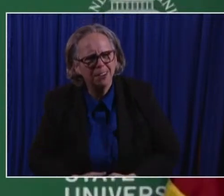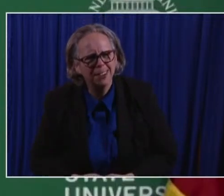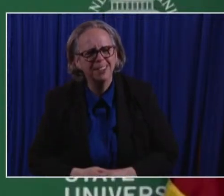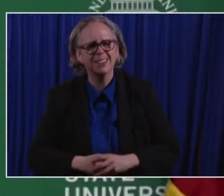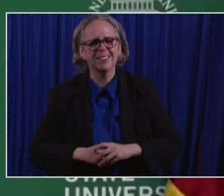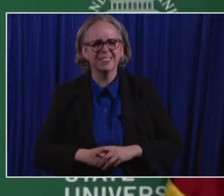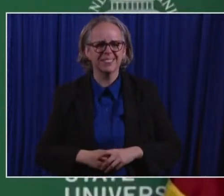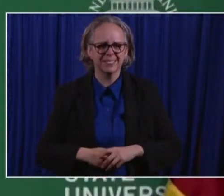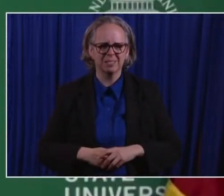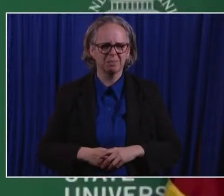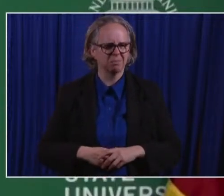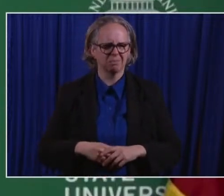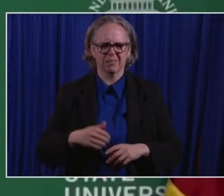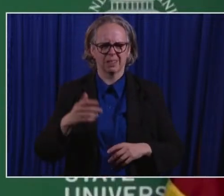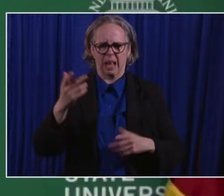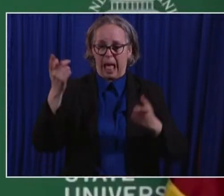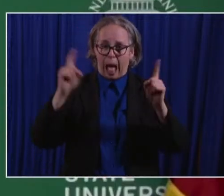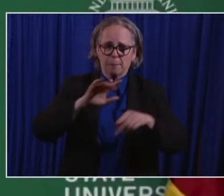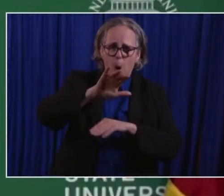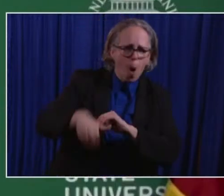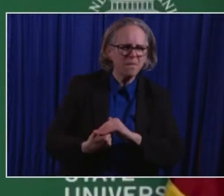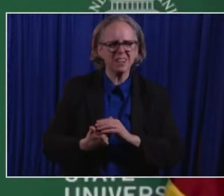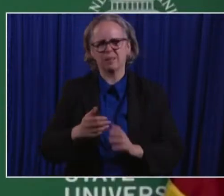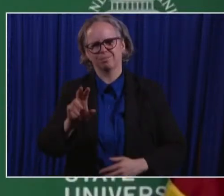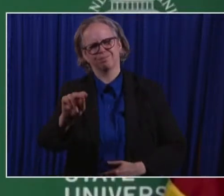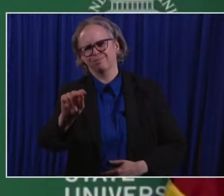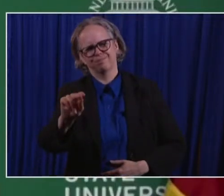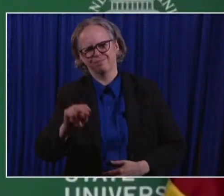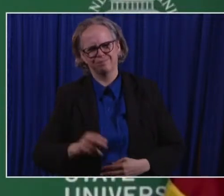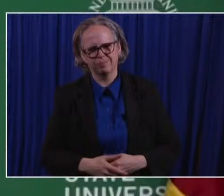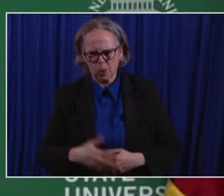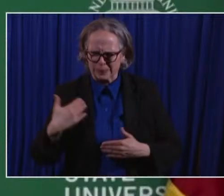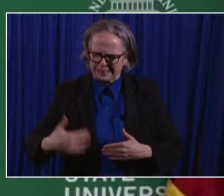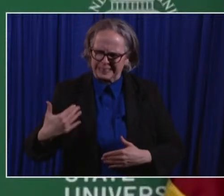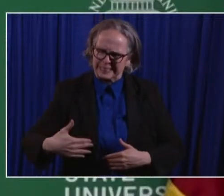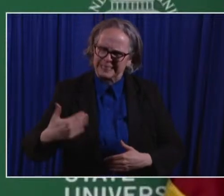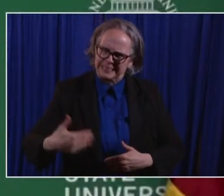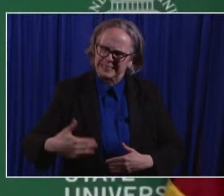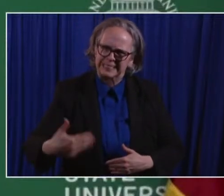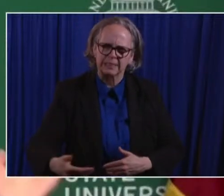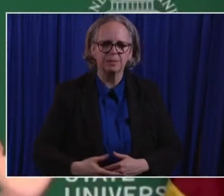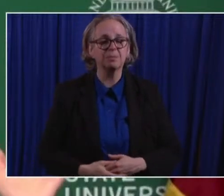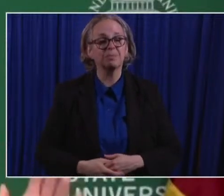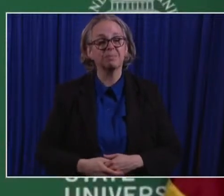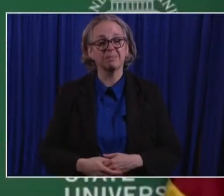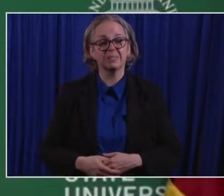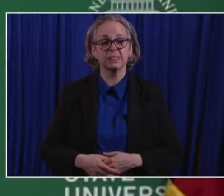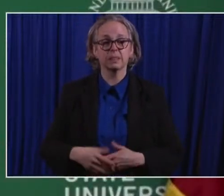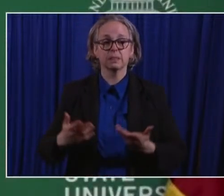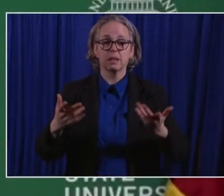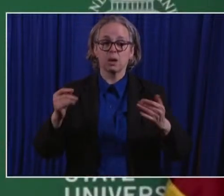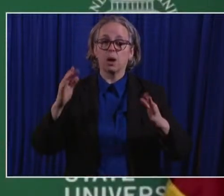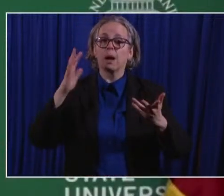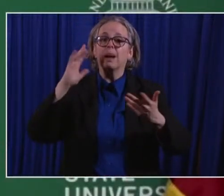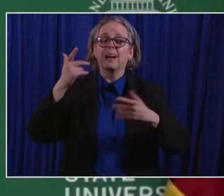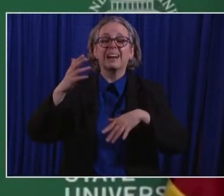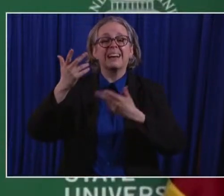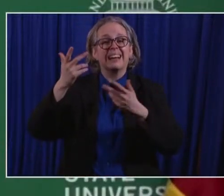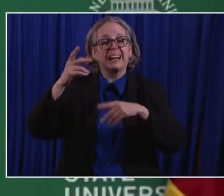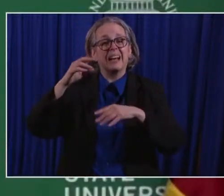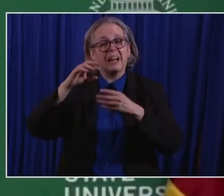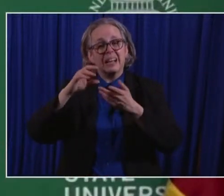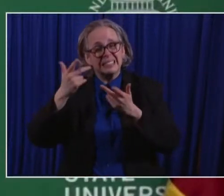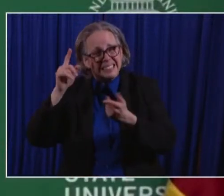as, the next few weeks, we're not going to get as fast a rate as we have been getting it, but that's life. And our job is to